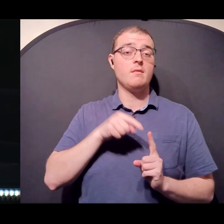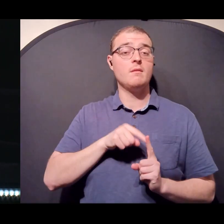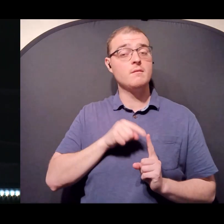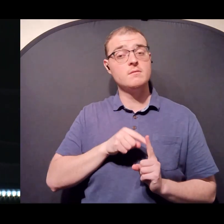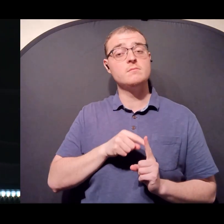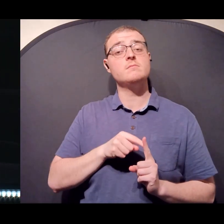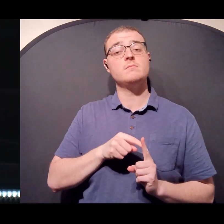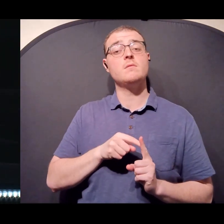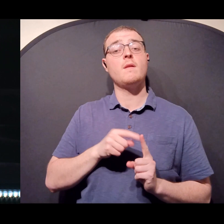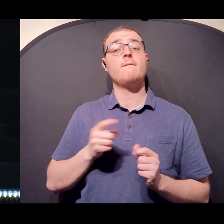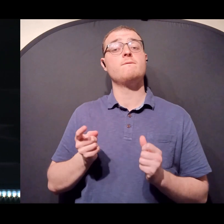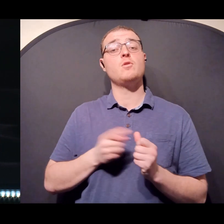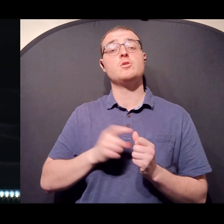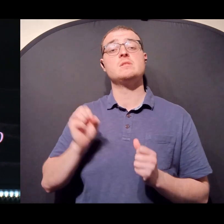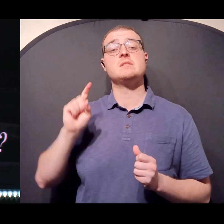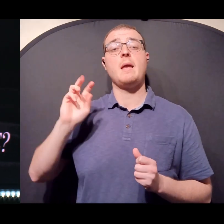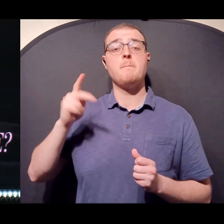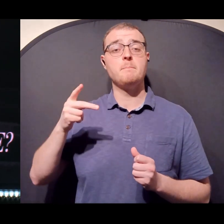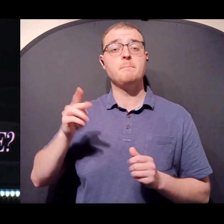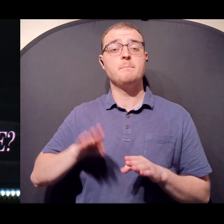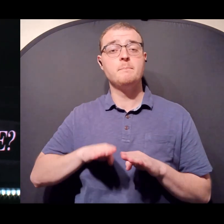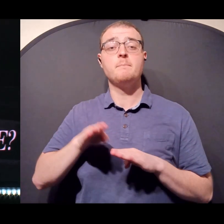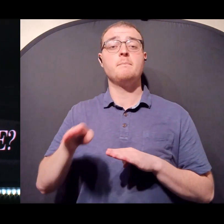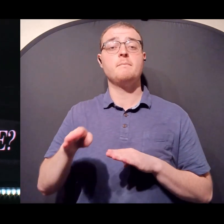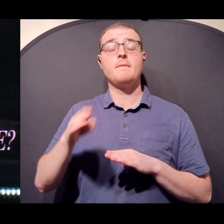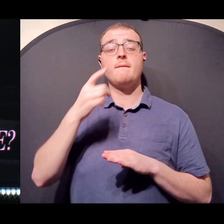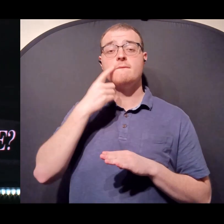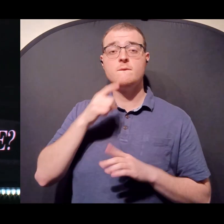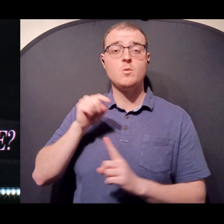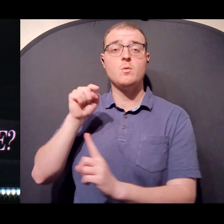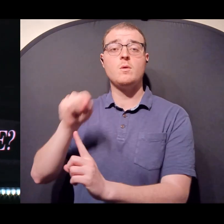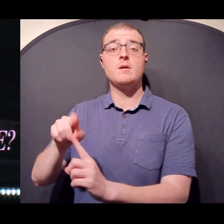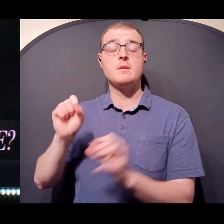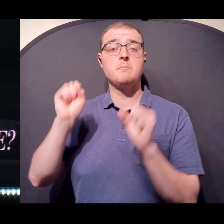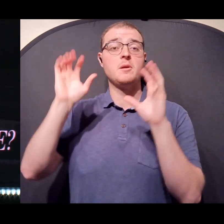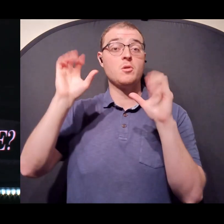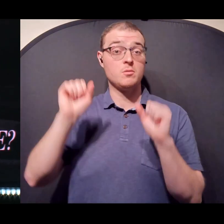But faith is also the first step towards your miracle.